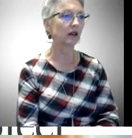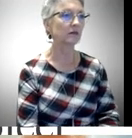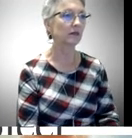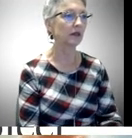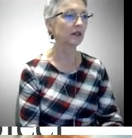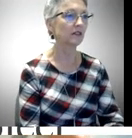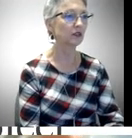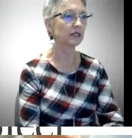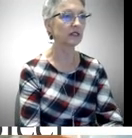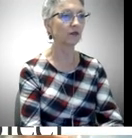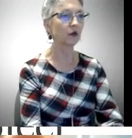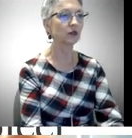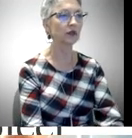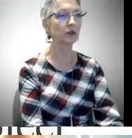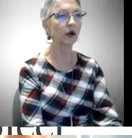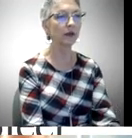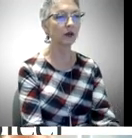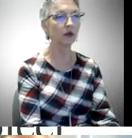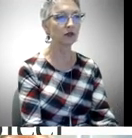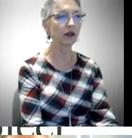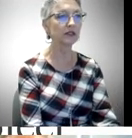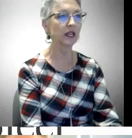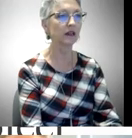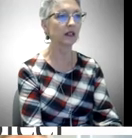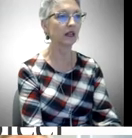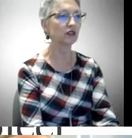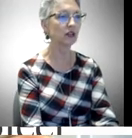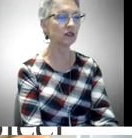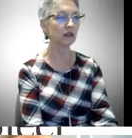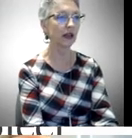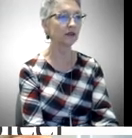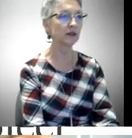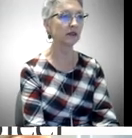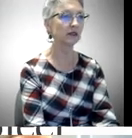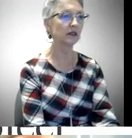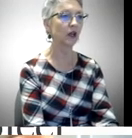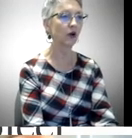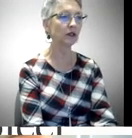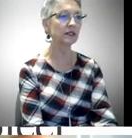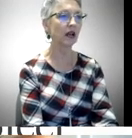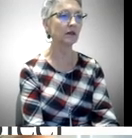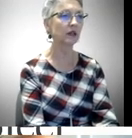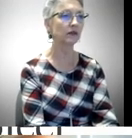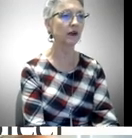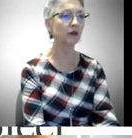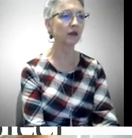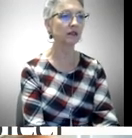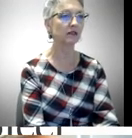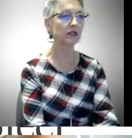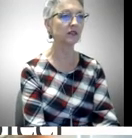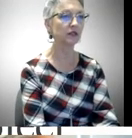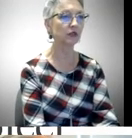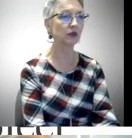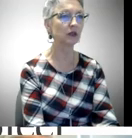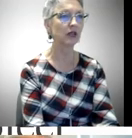Sure. An individual says, I've worked with the probate court in Travis County, and the judges are adamant that the only time they revoke rights